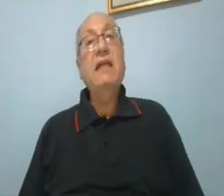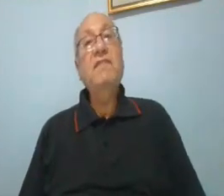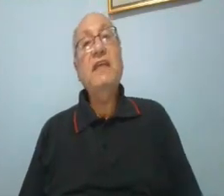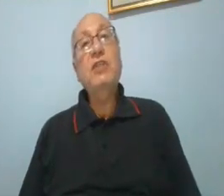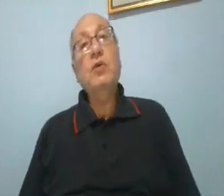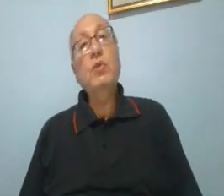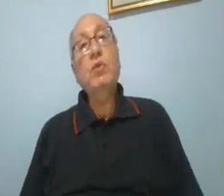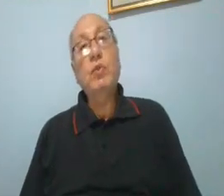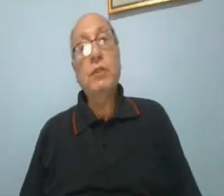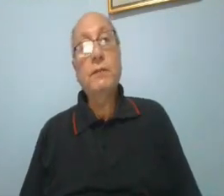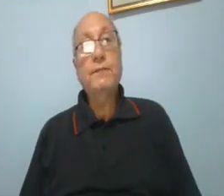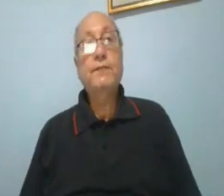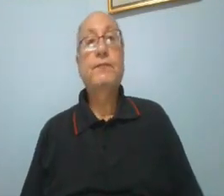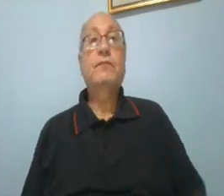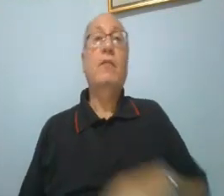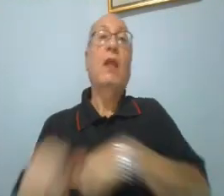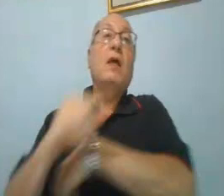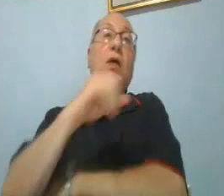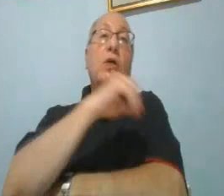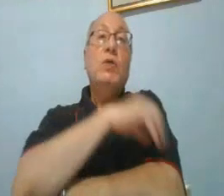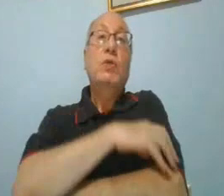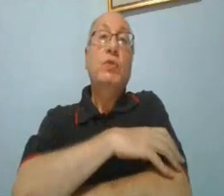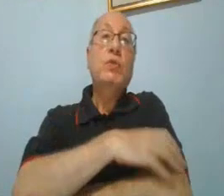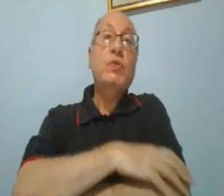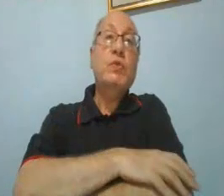Hospital infection control.